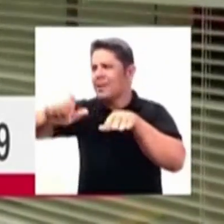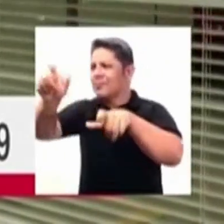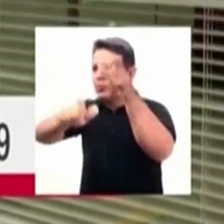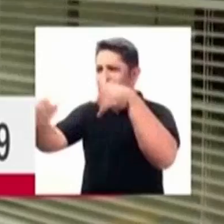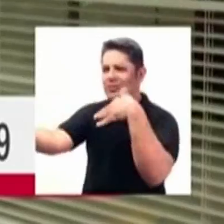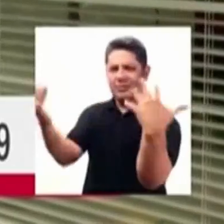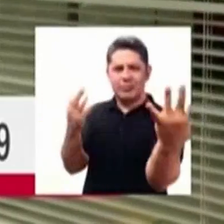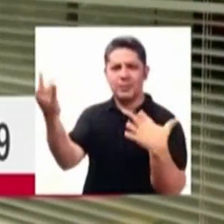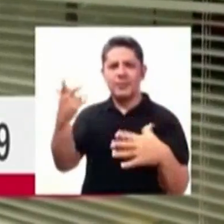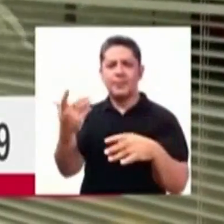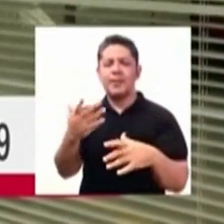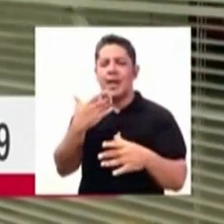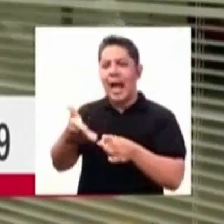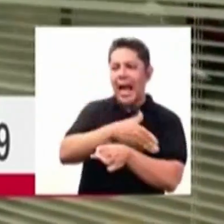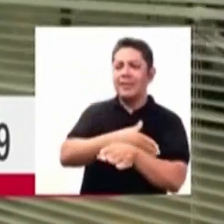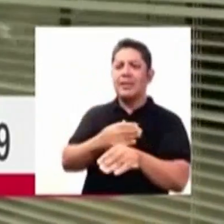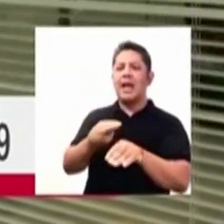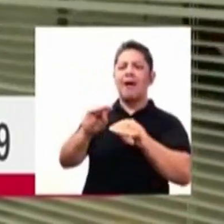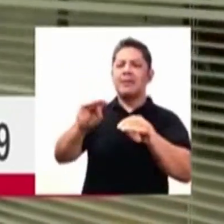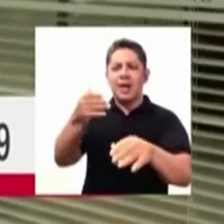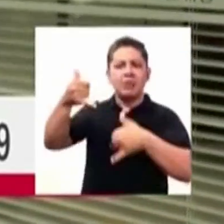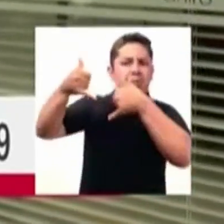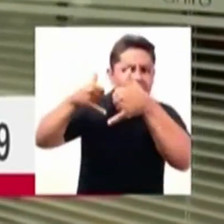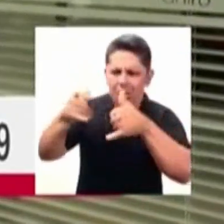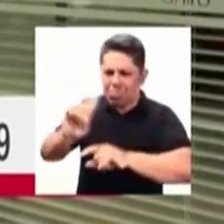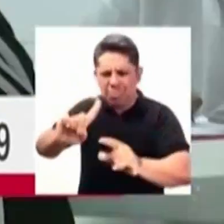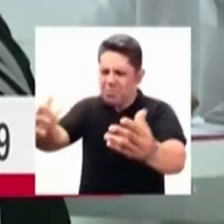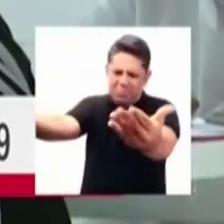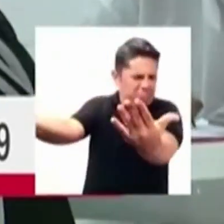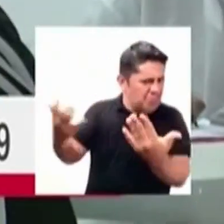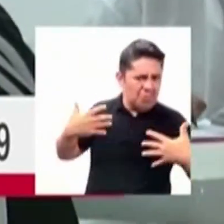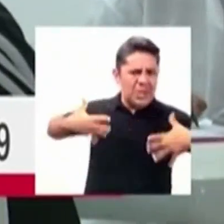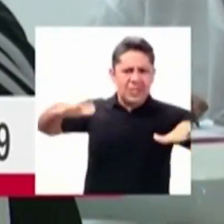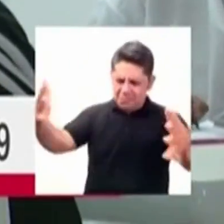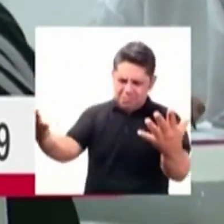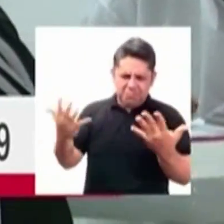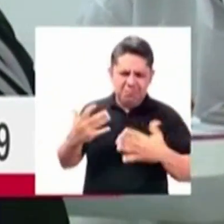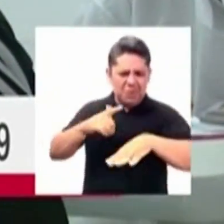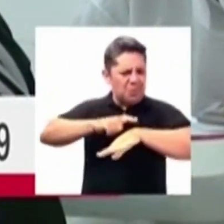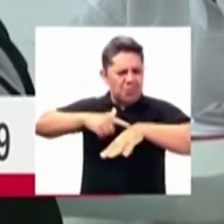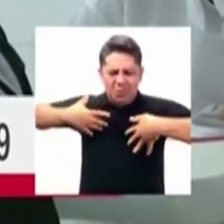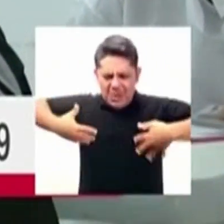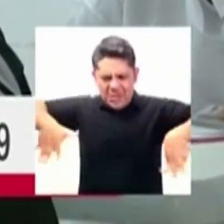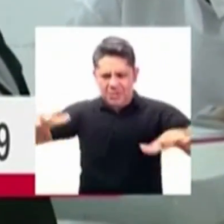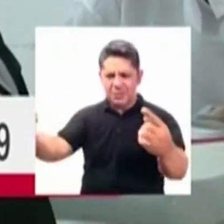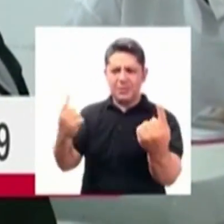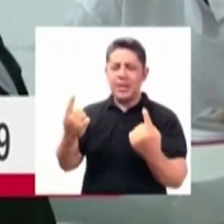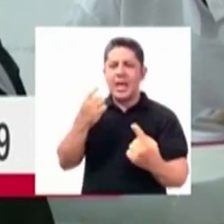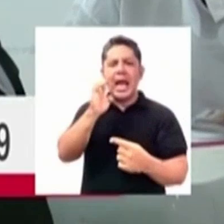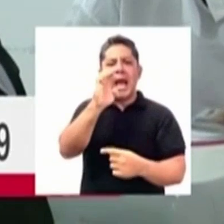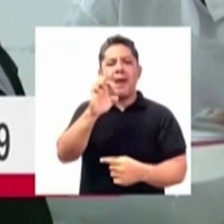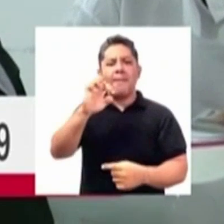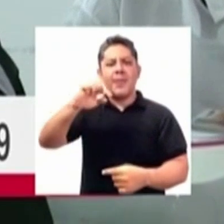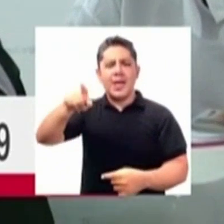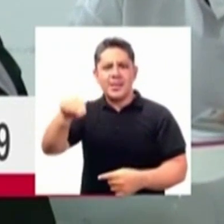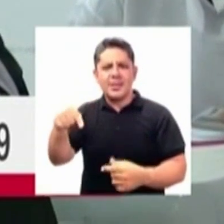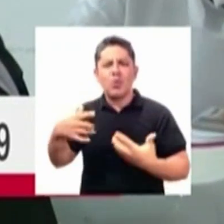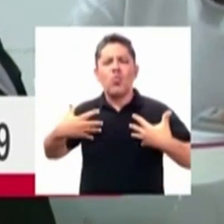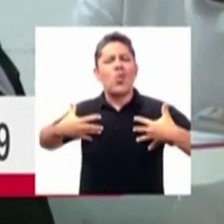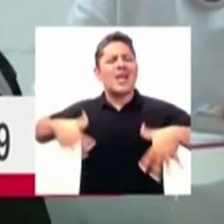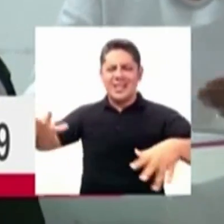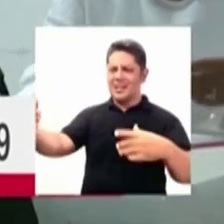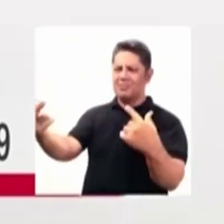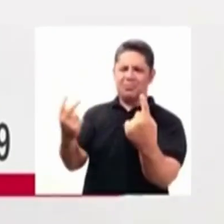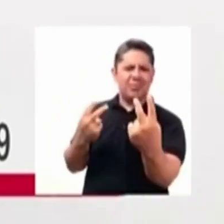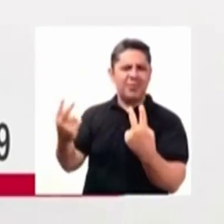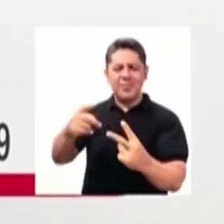from Nueva EPS or any other IPSs. We're here in the vaccination campaign strategy without barriers, and we are working